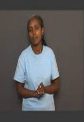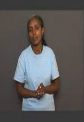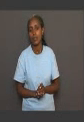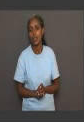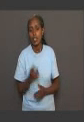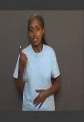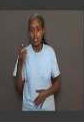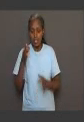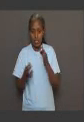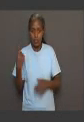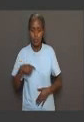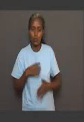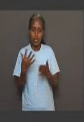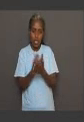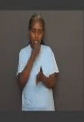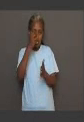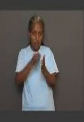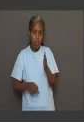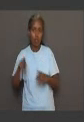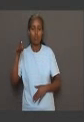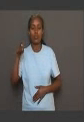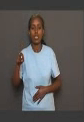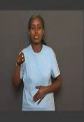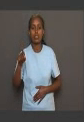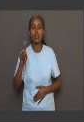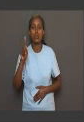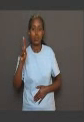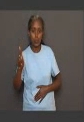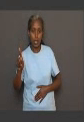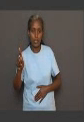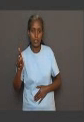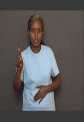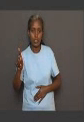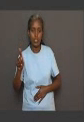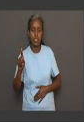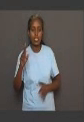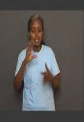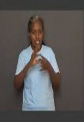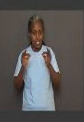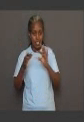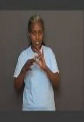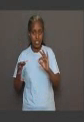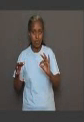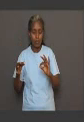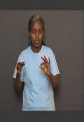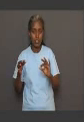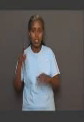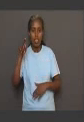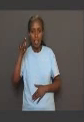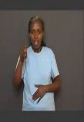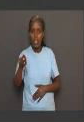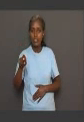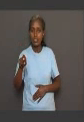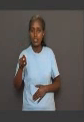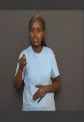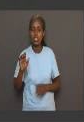If we take the value of x to be 1, then the statement that x